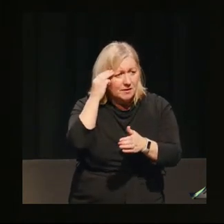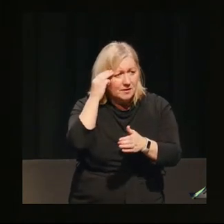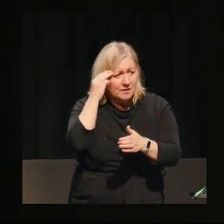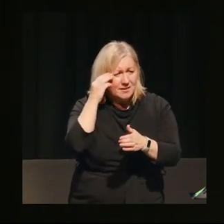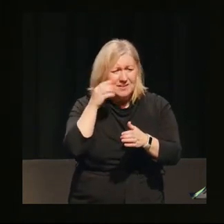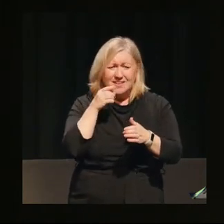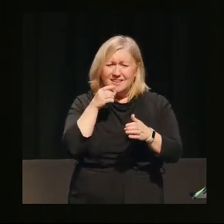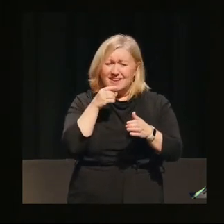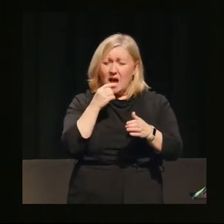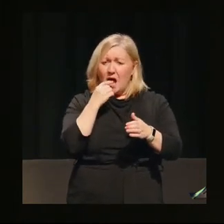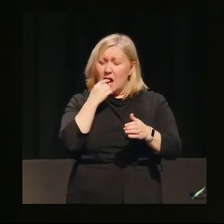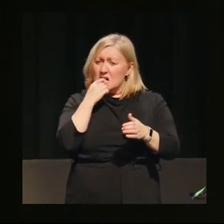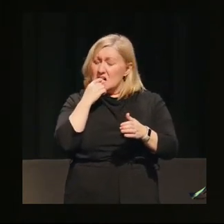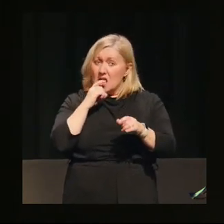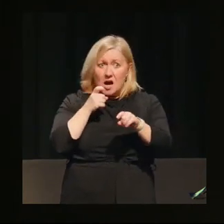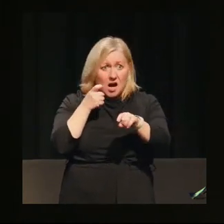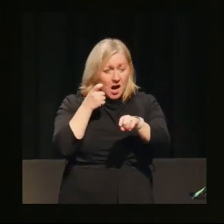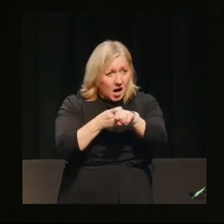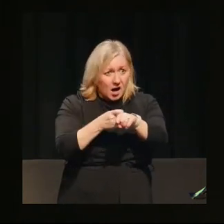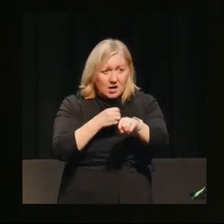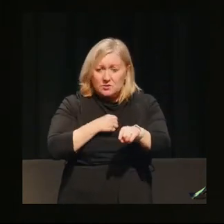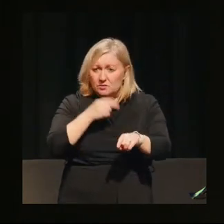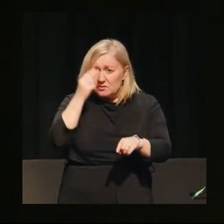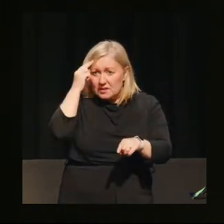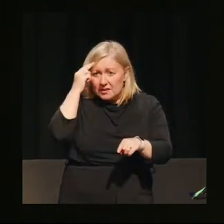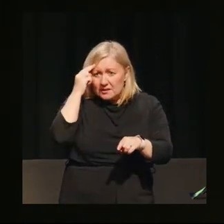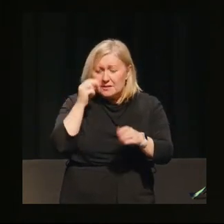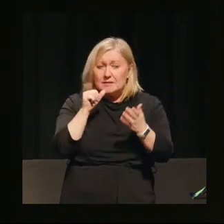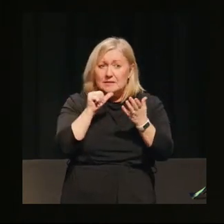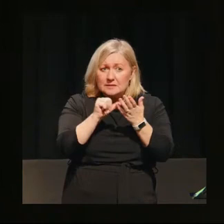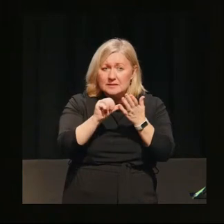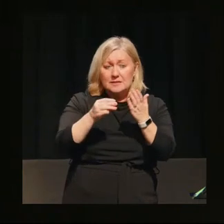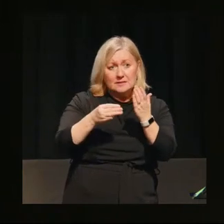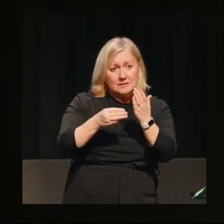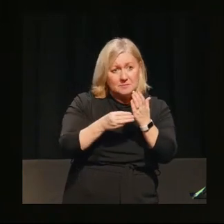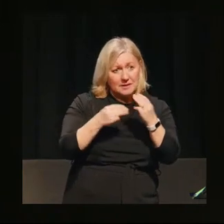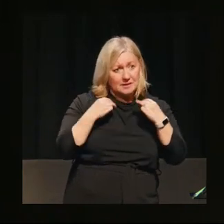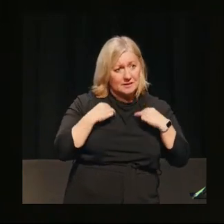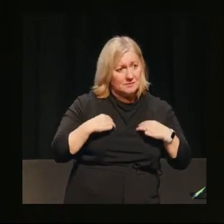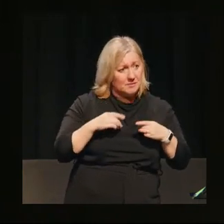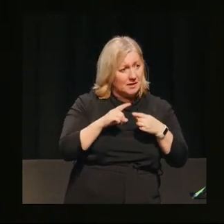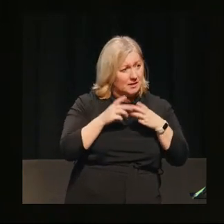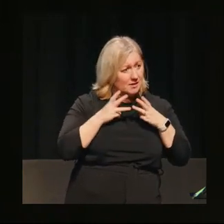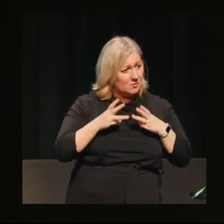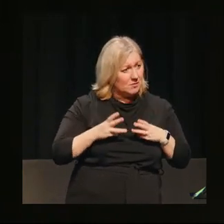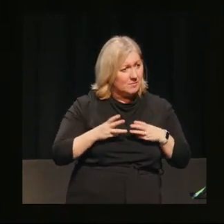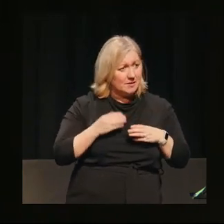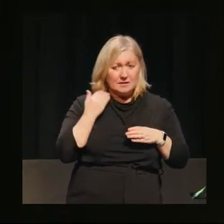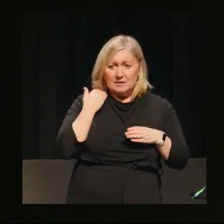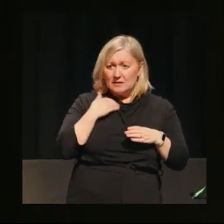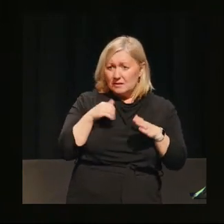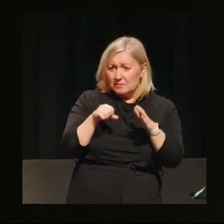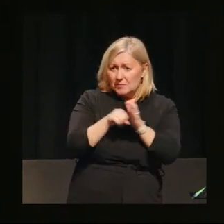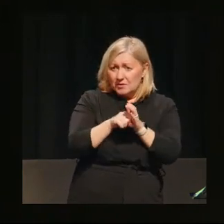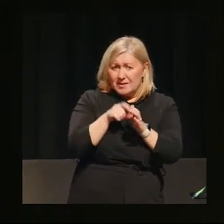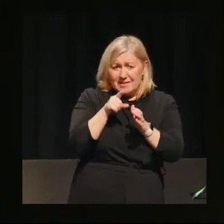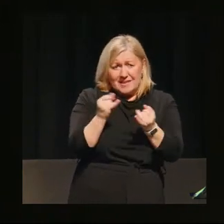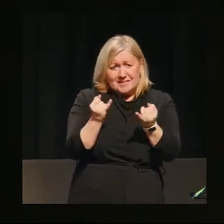comprehend. 6 million Jewish men and women were murdered, equivalent almost to the entire population of our